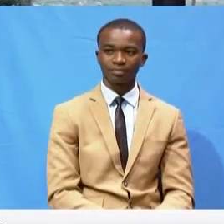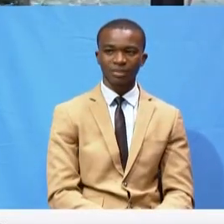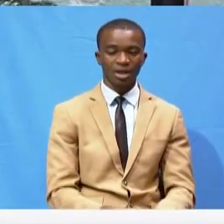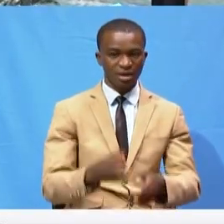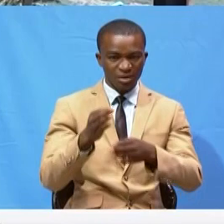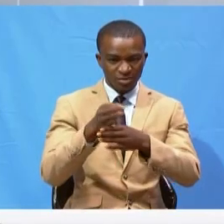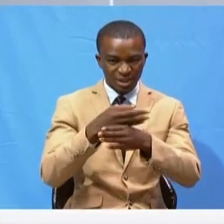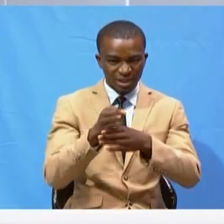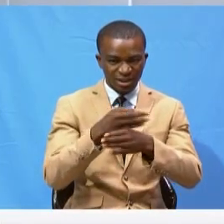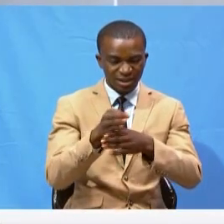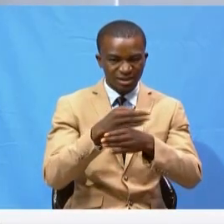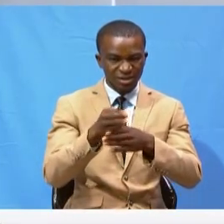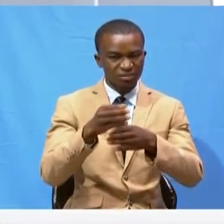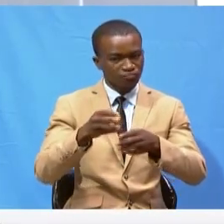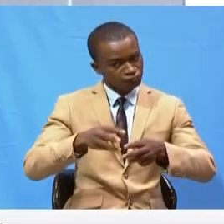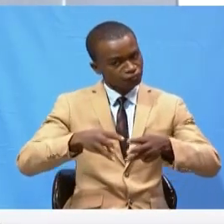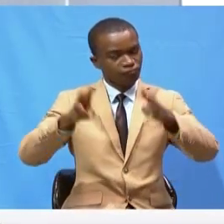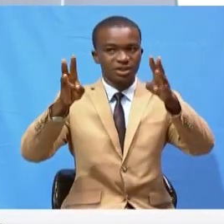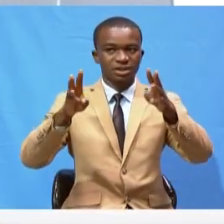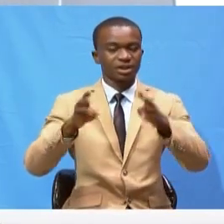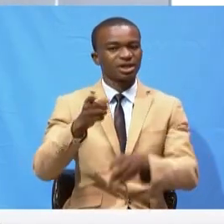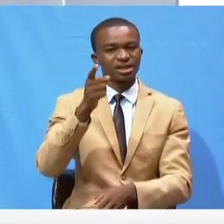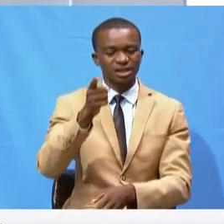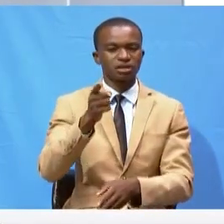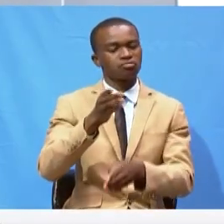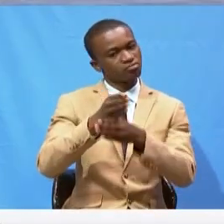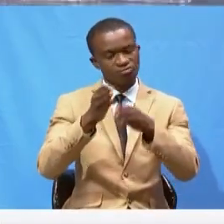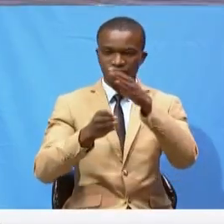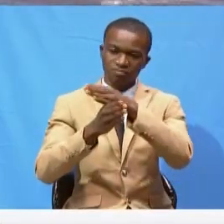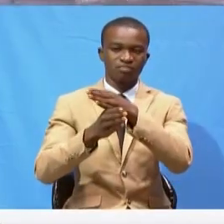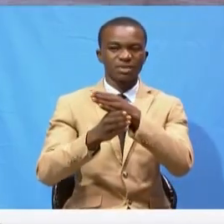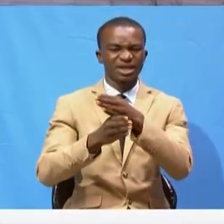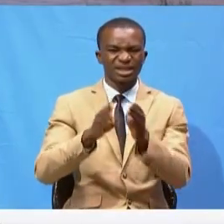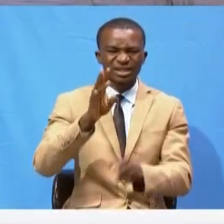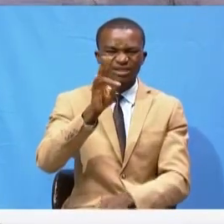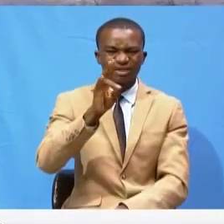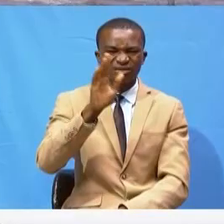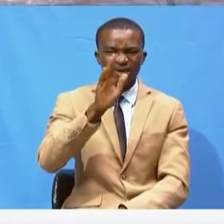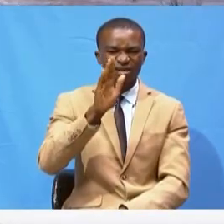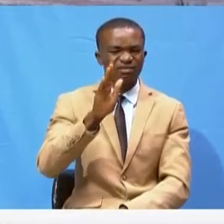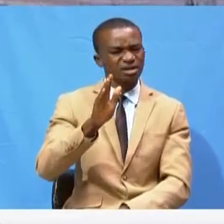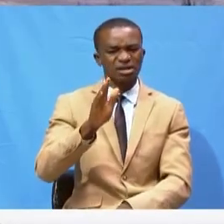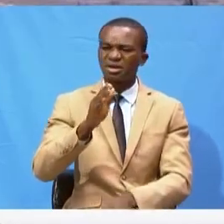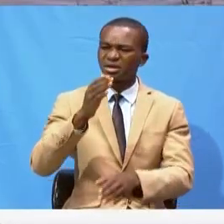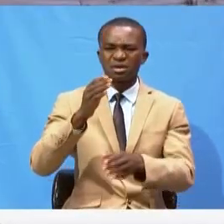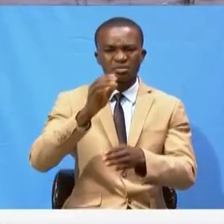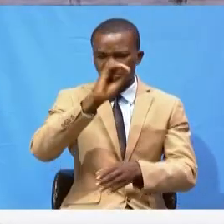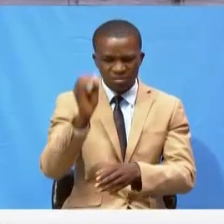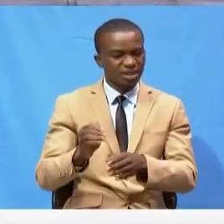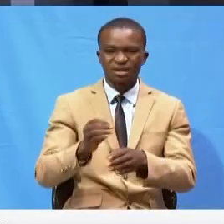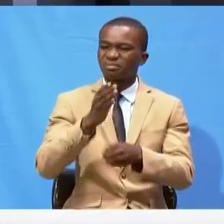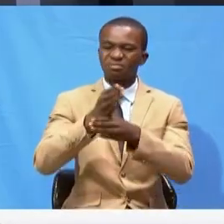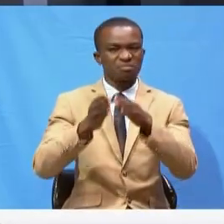Market in Usombo area of Nsama District. The market, which is 75% complete, is expected to provide trading spaces for